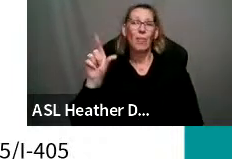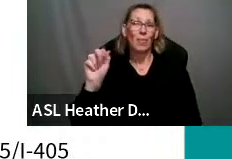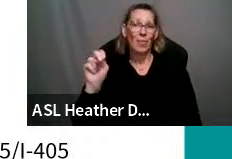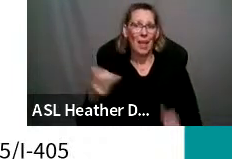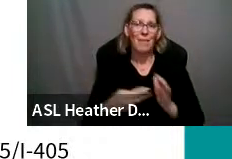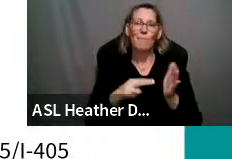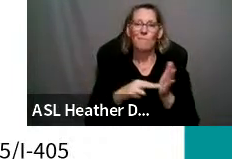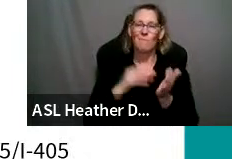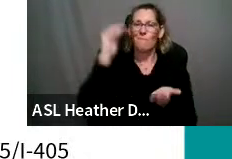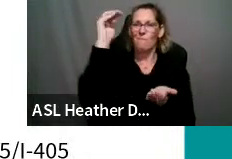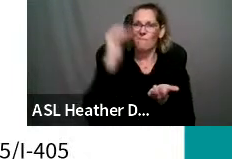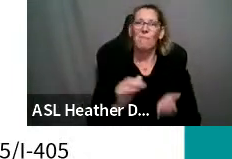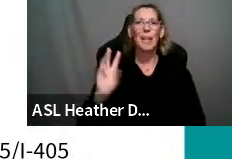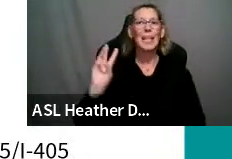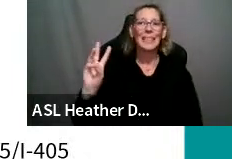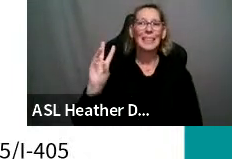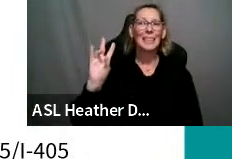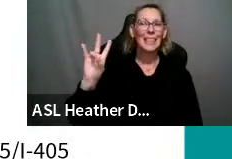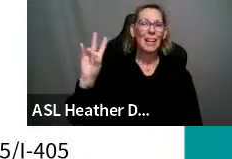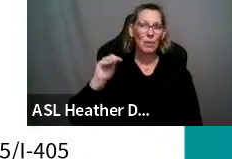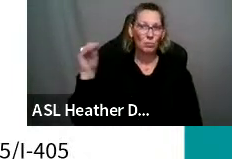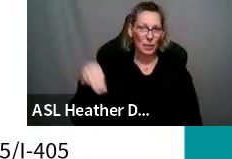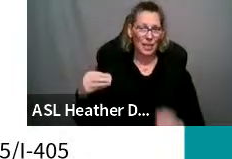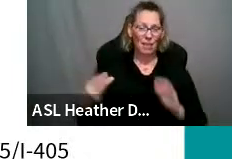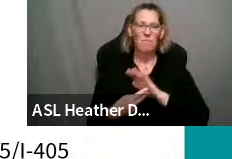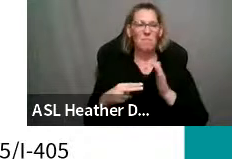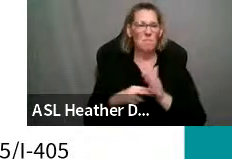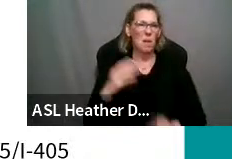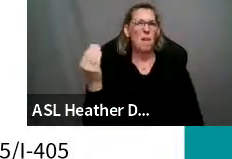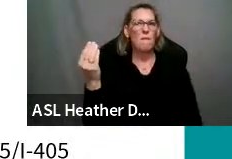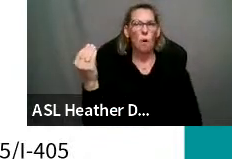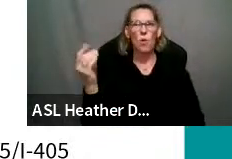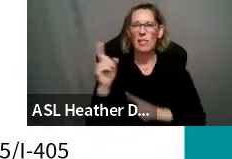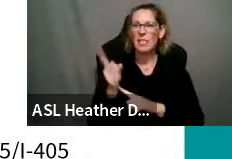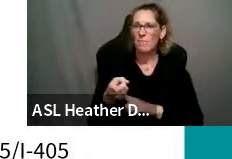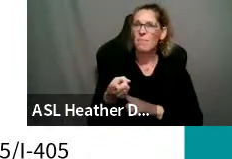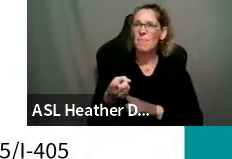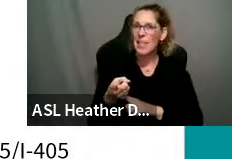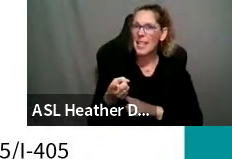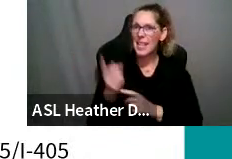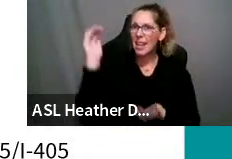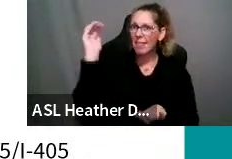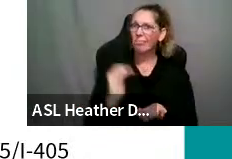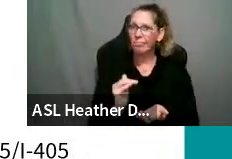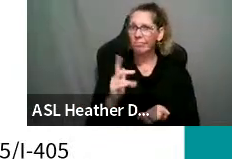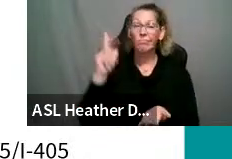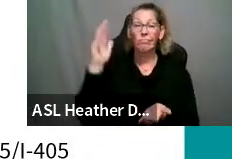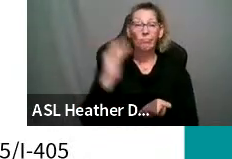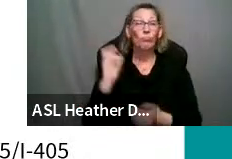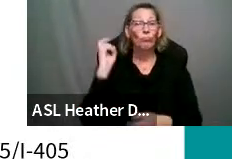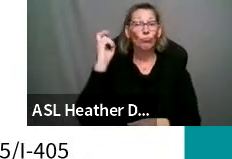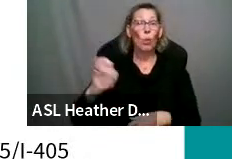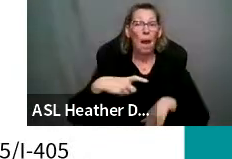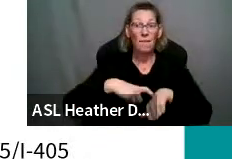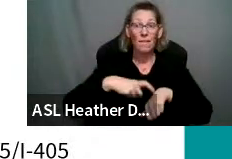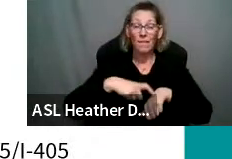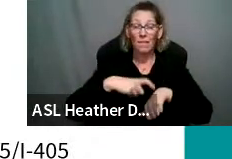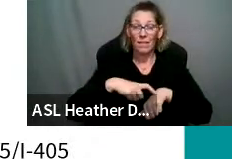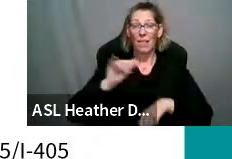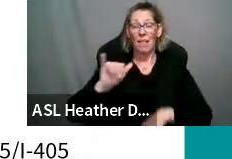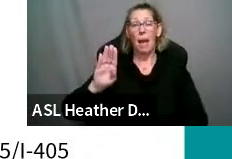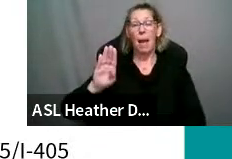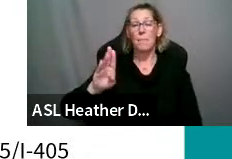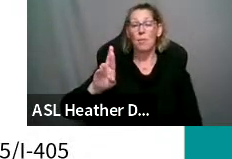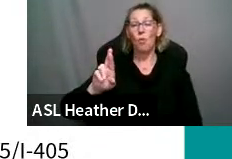about 67% to about 14 minutes in total travel time. Decrease in travel time is attributable to the IBR